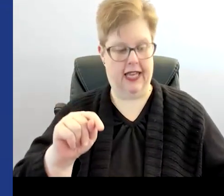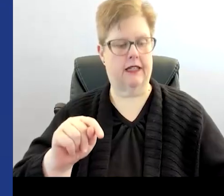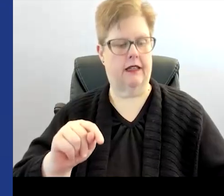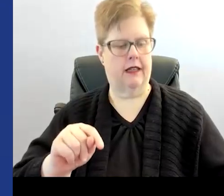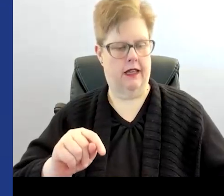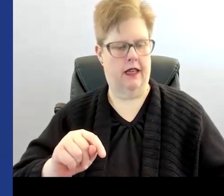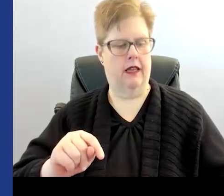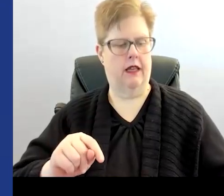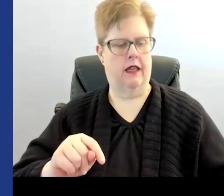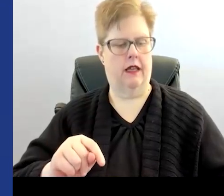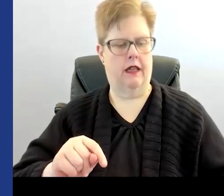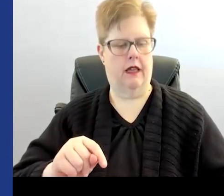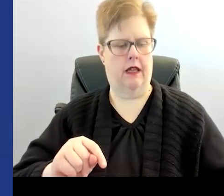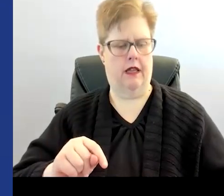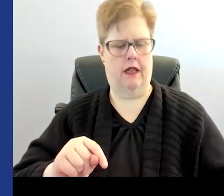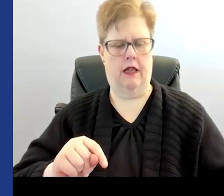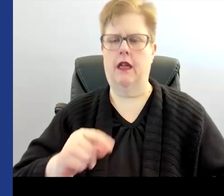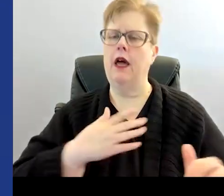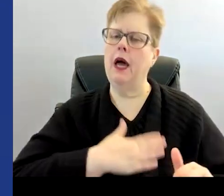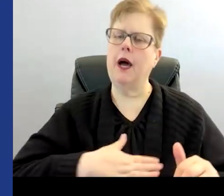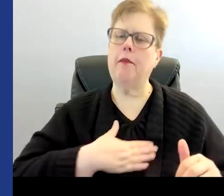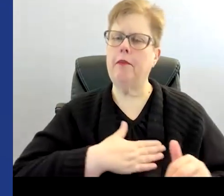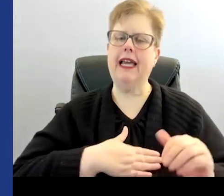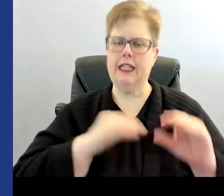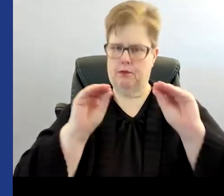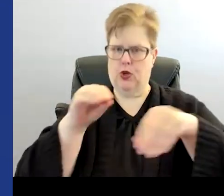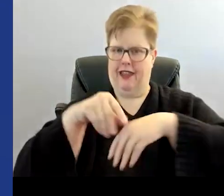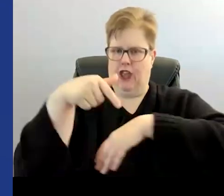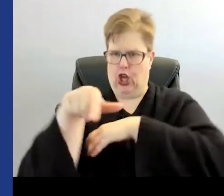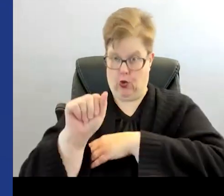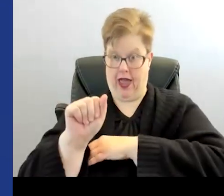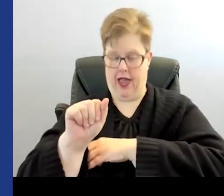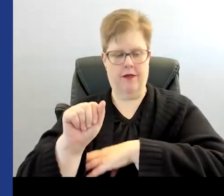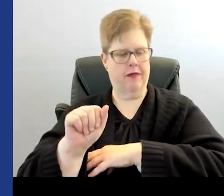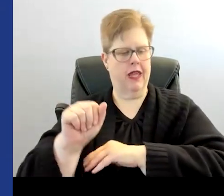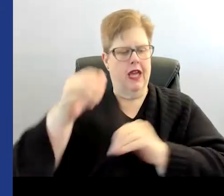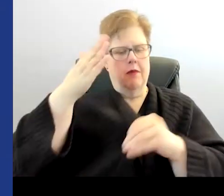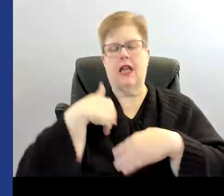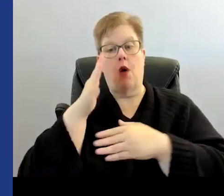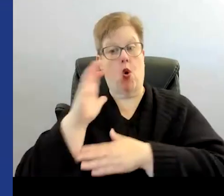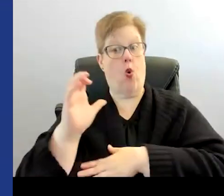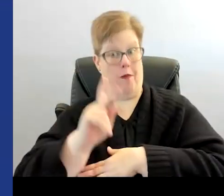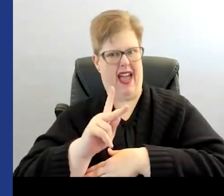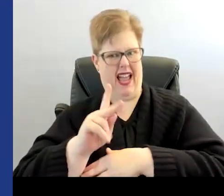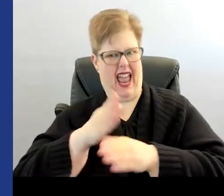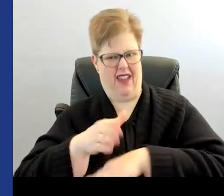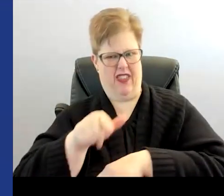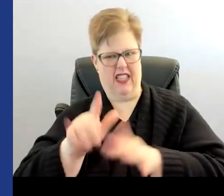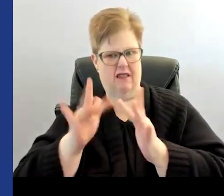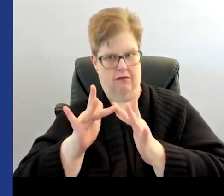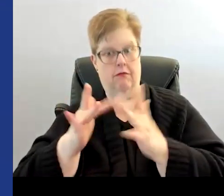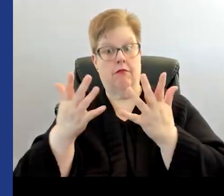it within the QA because I'll also go back after this webinar rather is